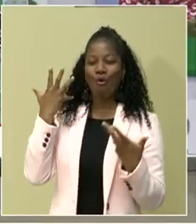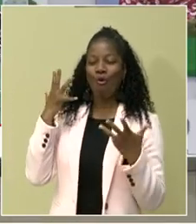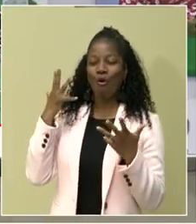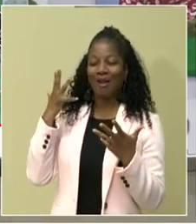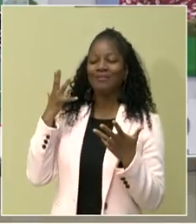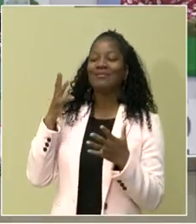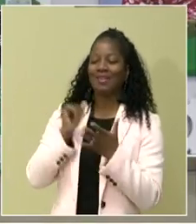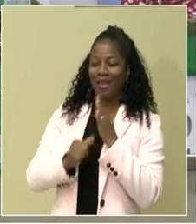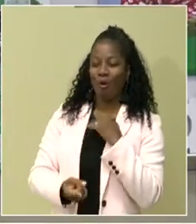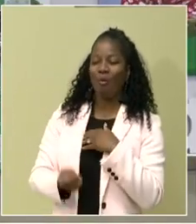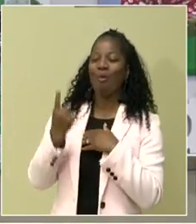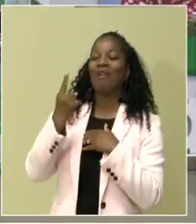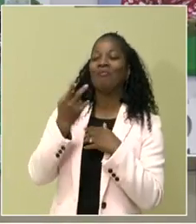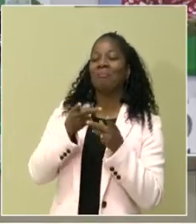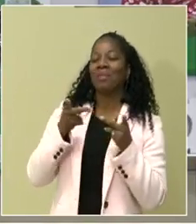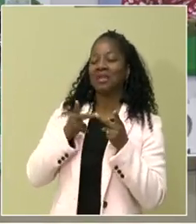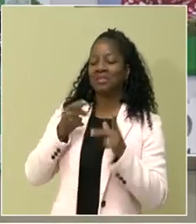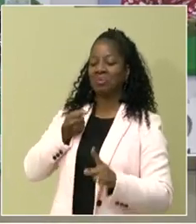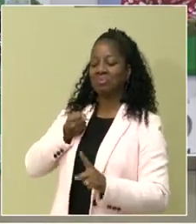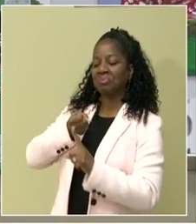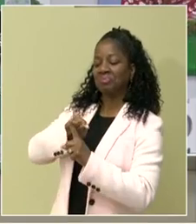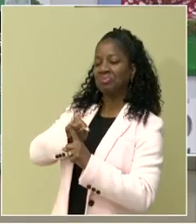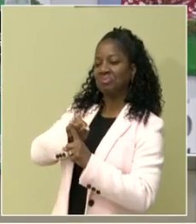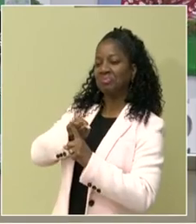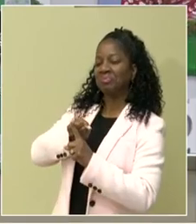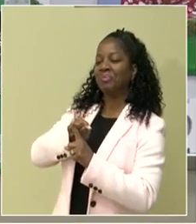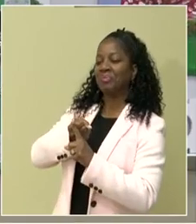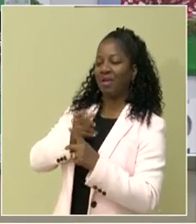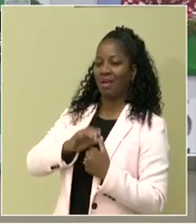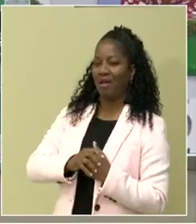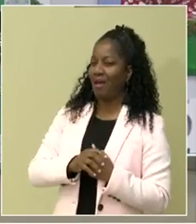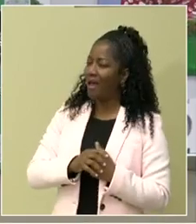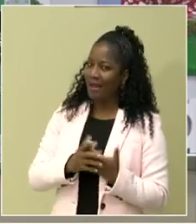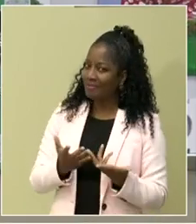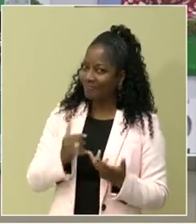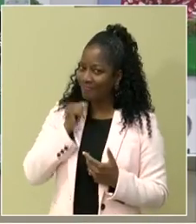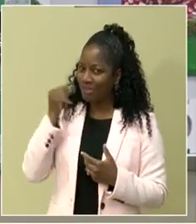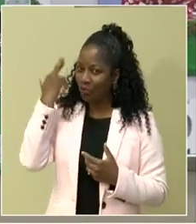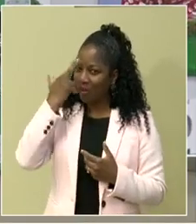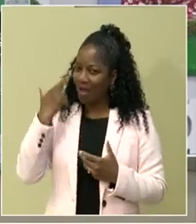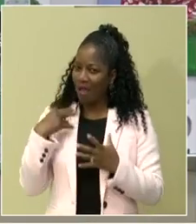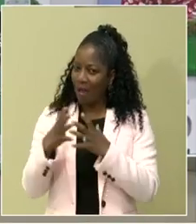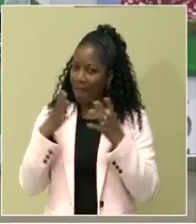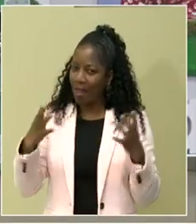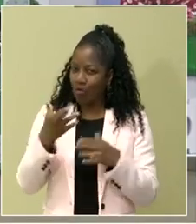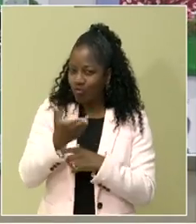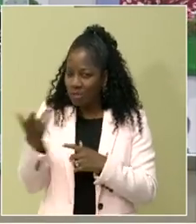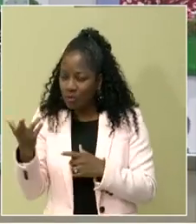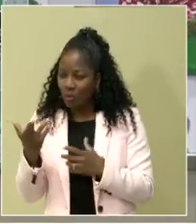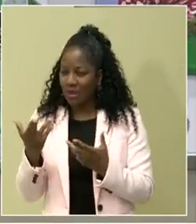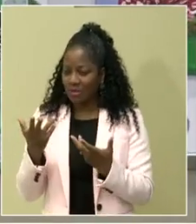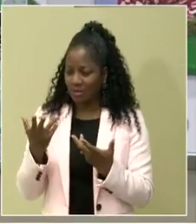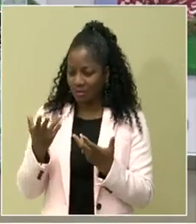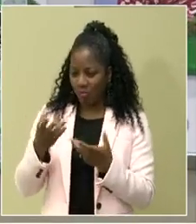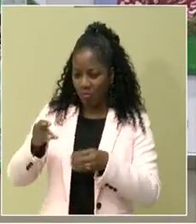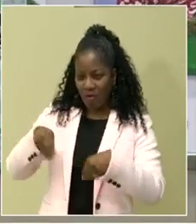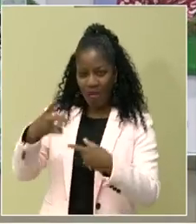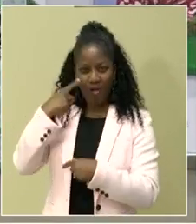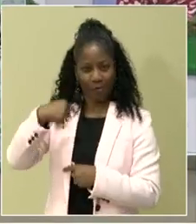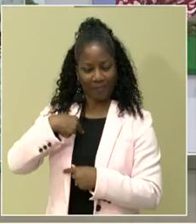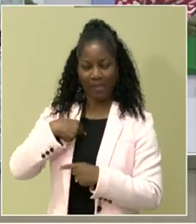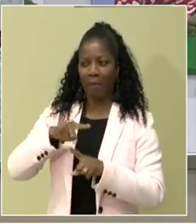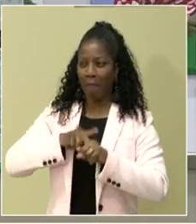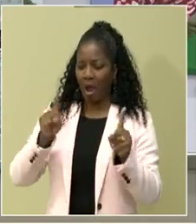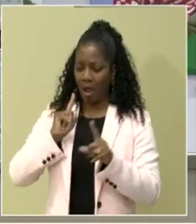of the places I would target. I did not realize how much of a resource it was going to be for me. So when I did get